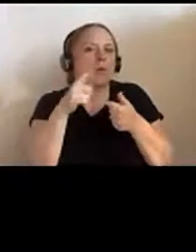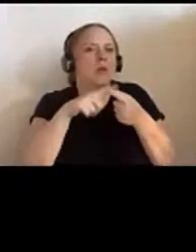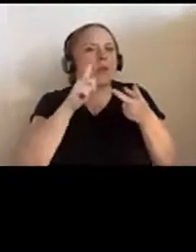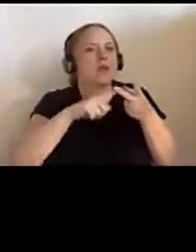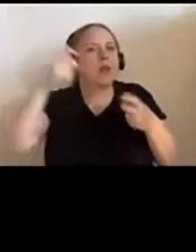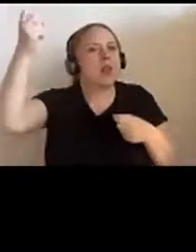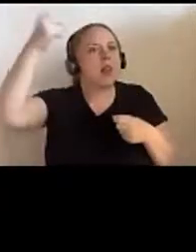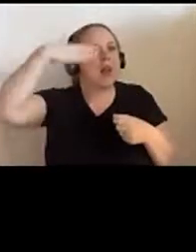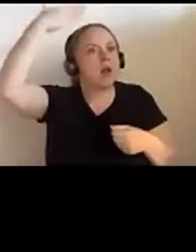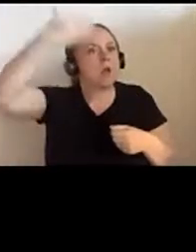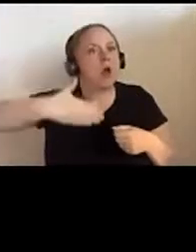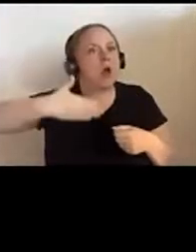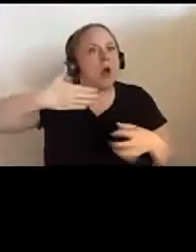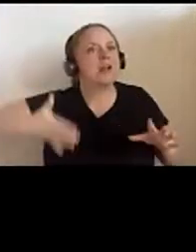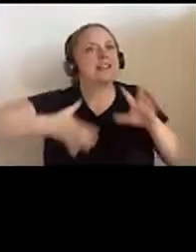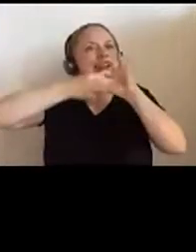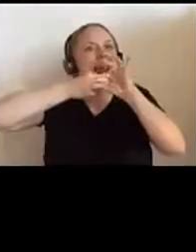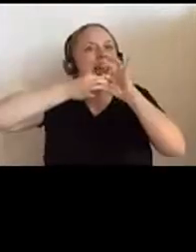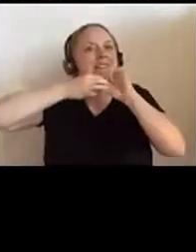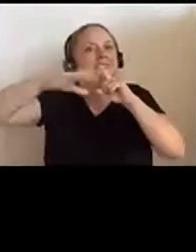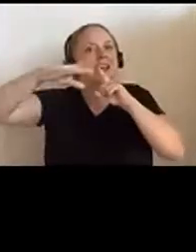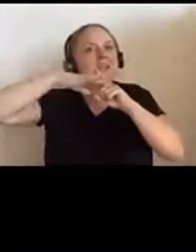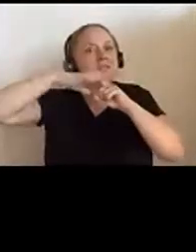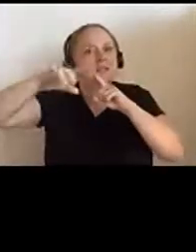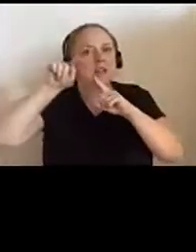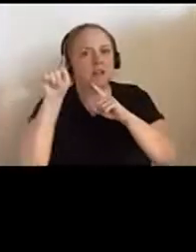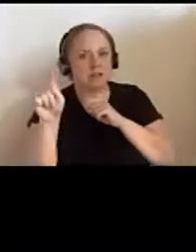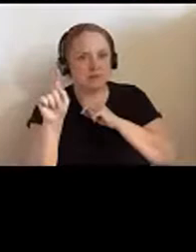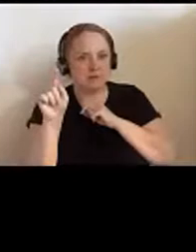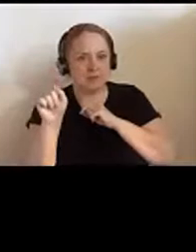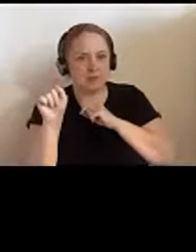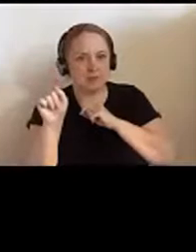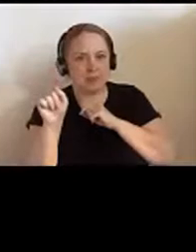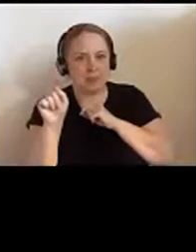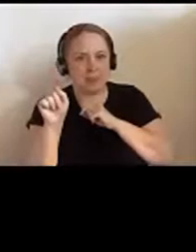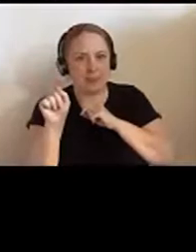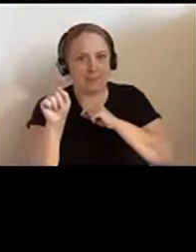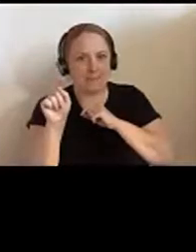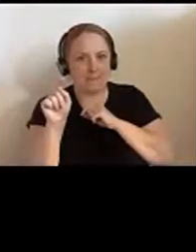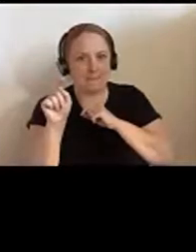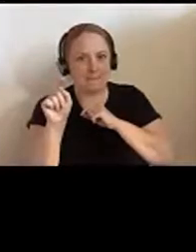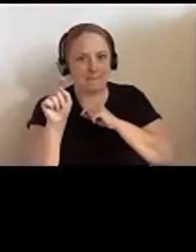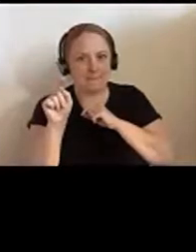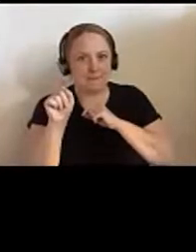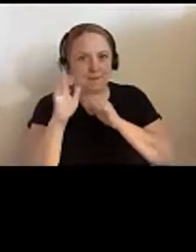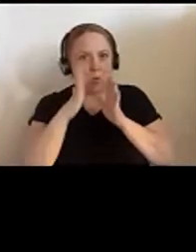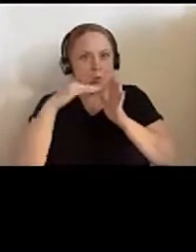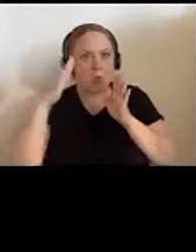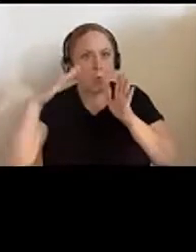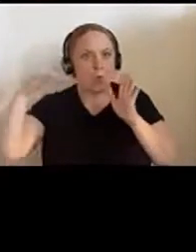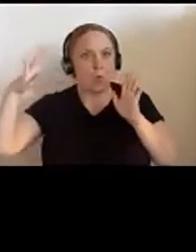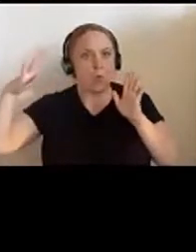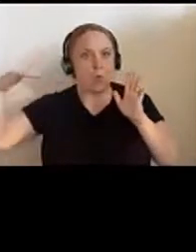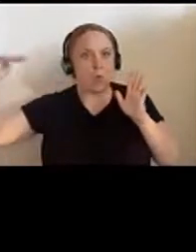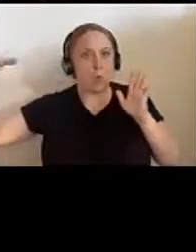again, it's using a Kinect sensor, which in this image where we have a wavy wall with lights behind it,